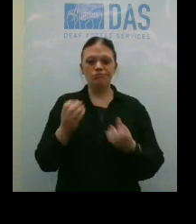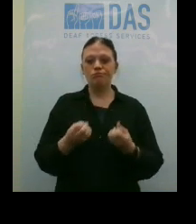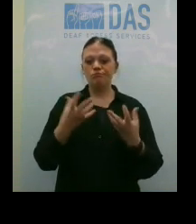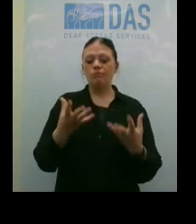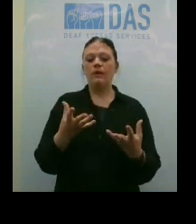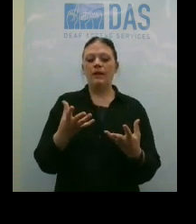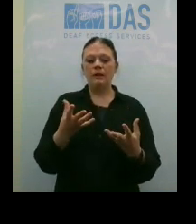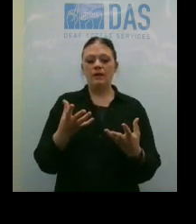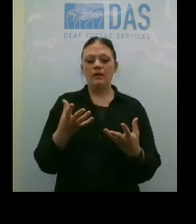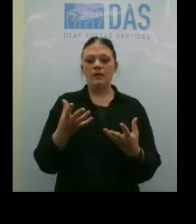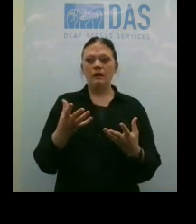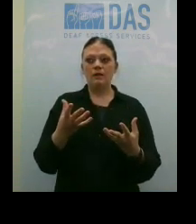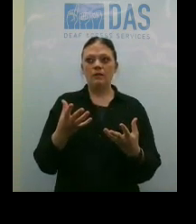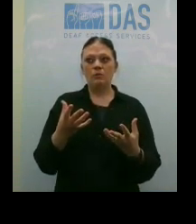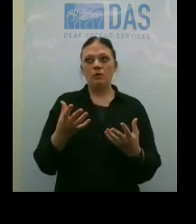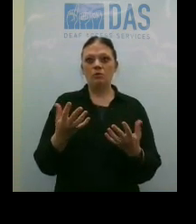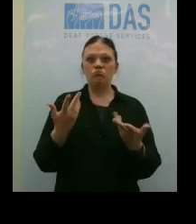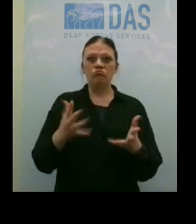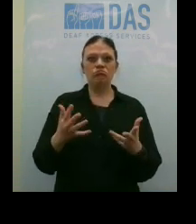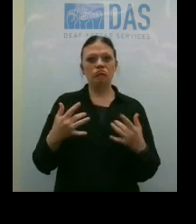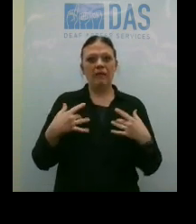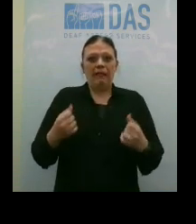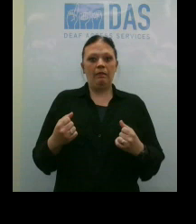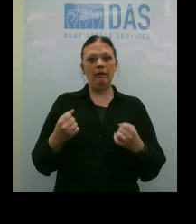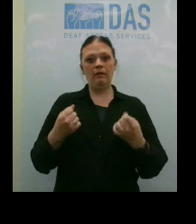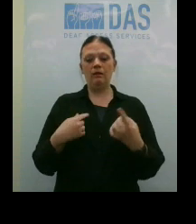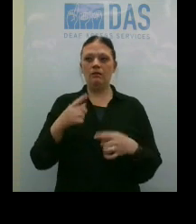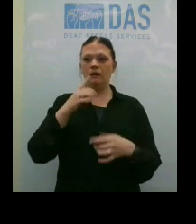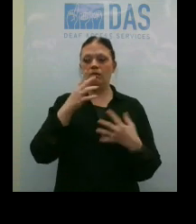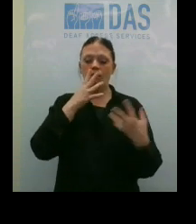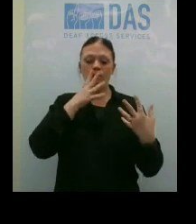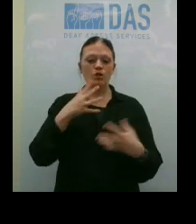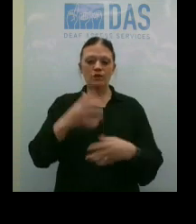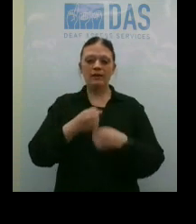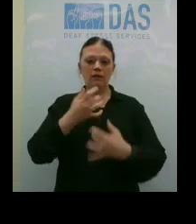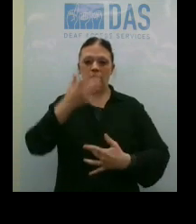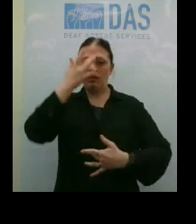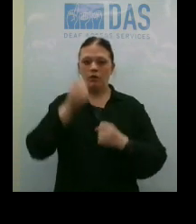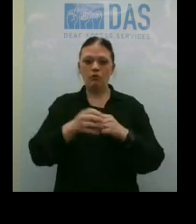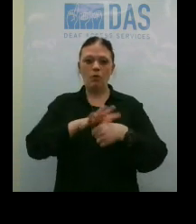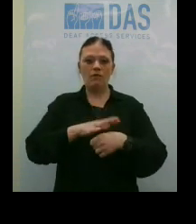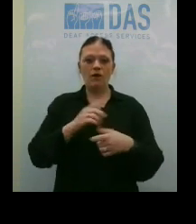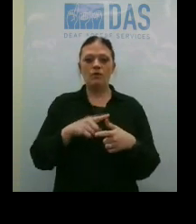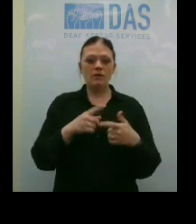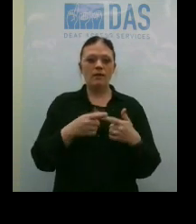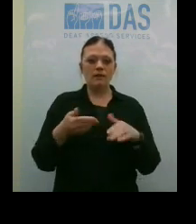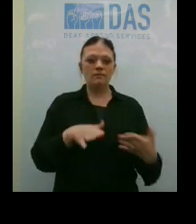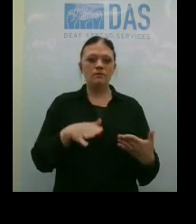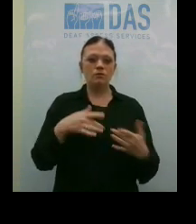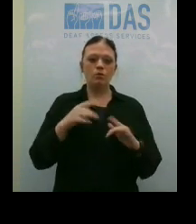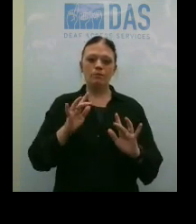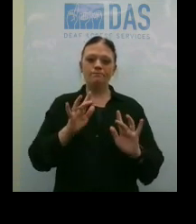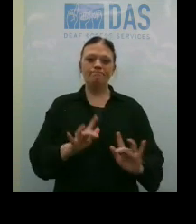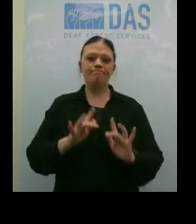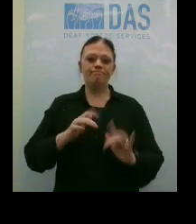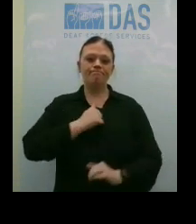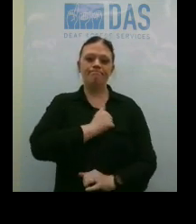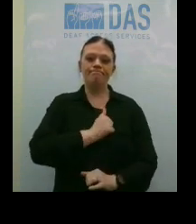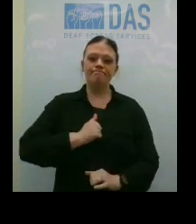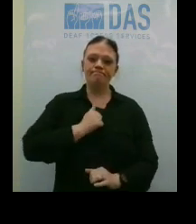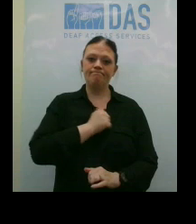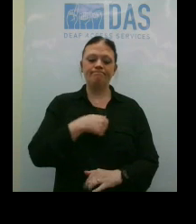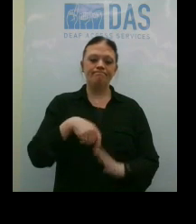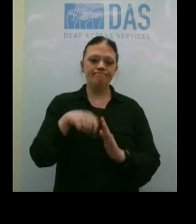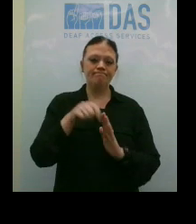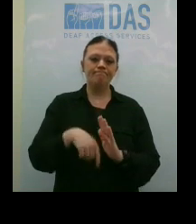were otherwise healthy and unfortunately contracted the coronavirus and have since died. And I offer my deepest sympathies and condolences to the